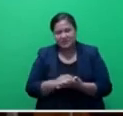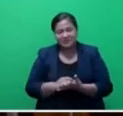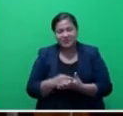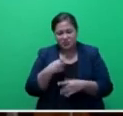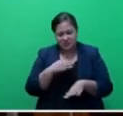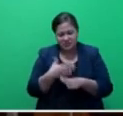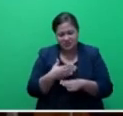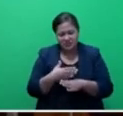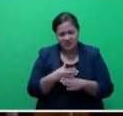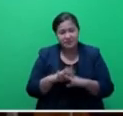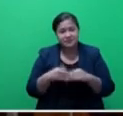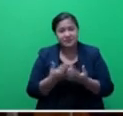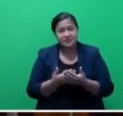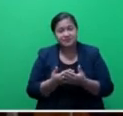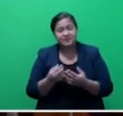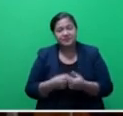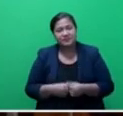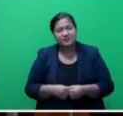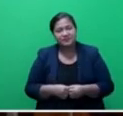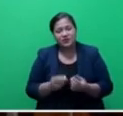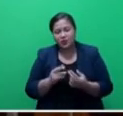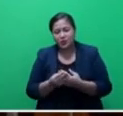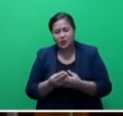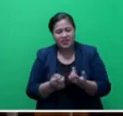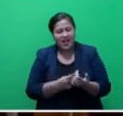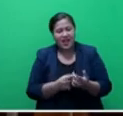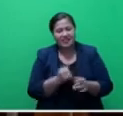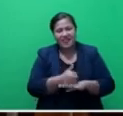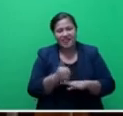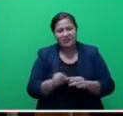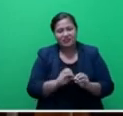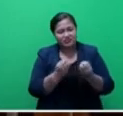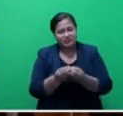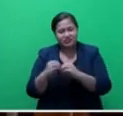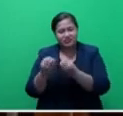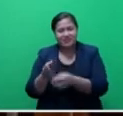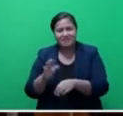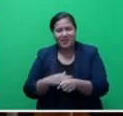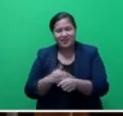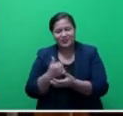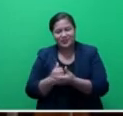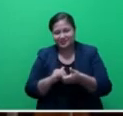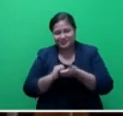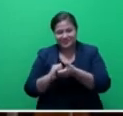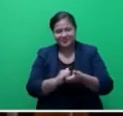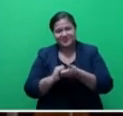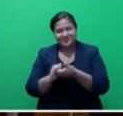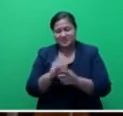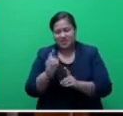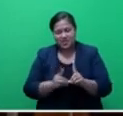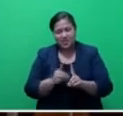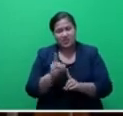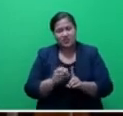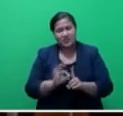actually working closely, Mr. Speaker, sir, with other government agencies to ensure collaboration and increase in activity so as to maximize the